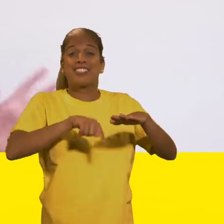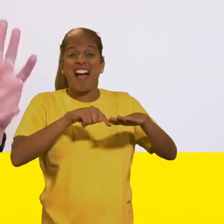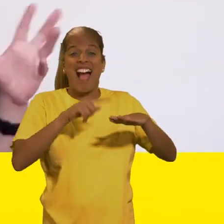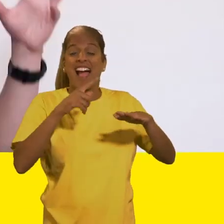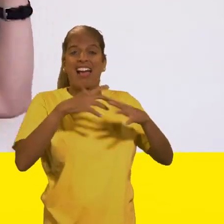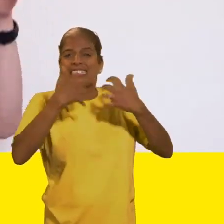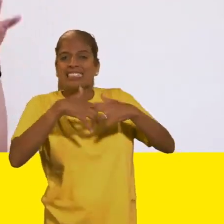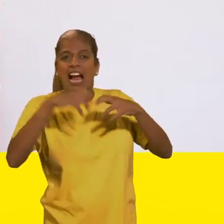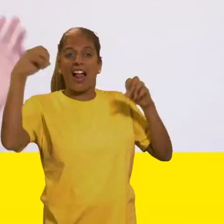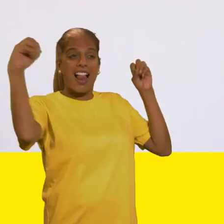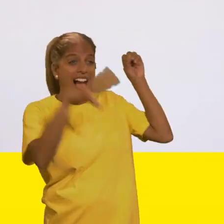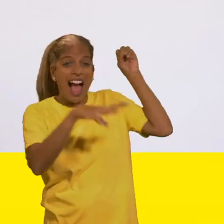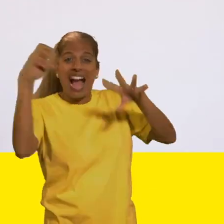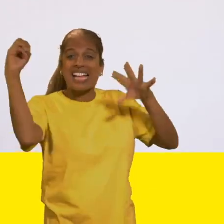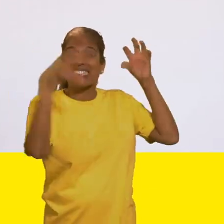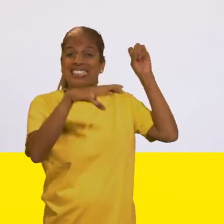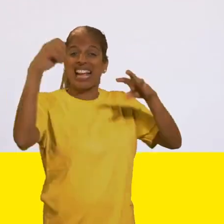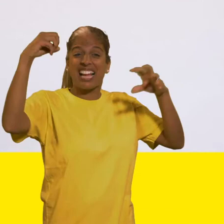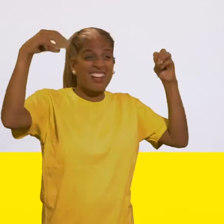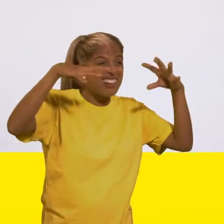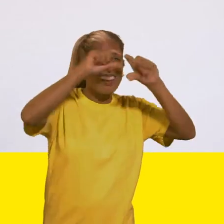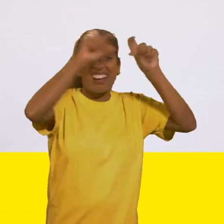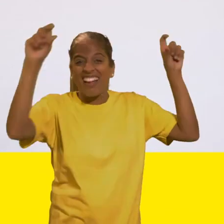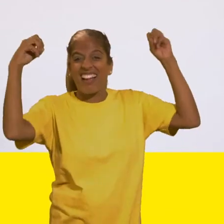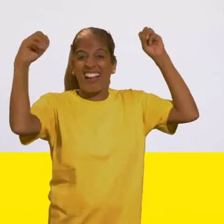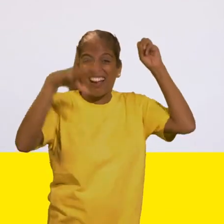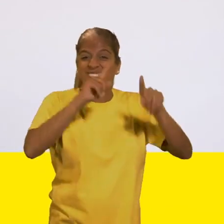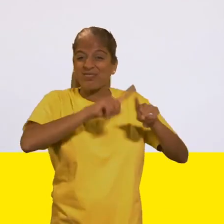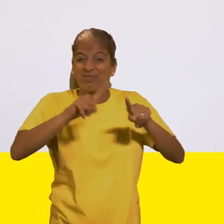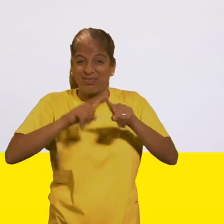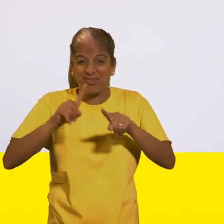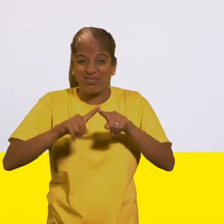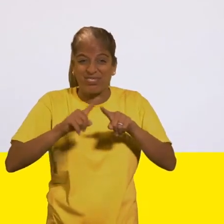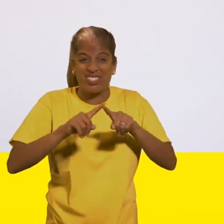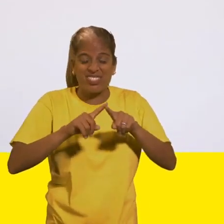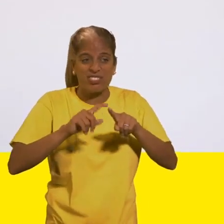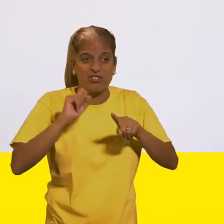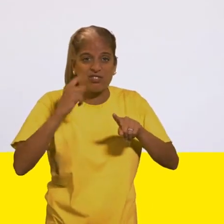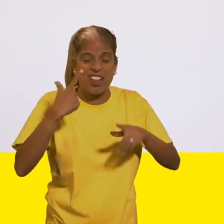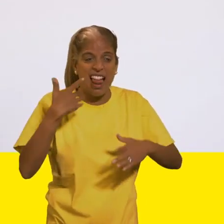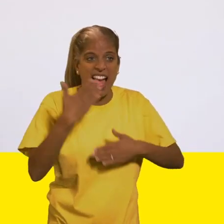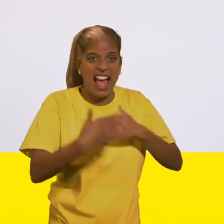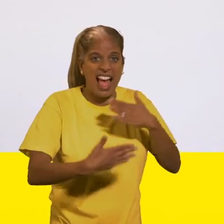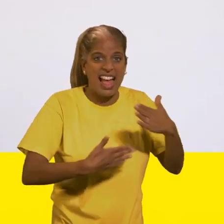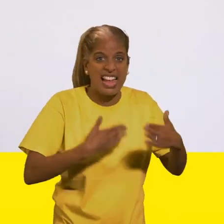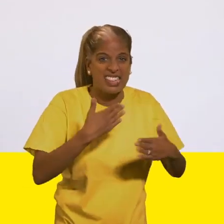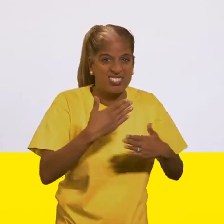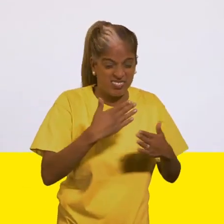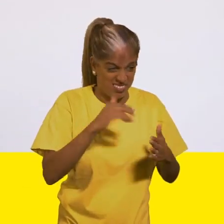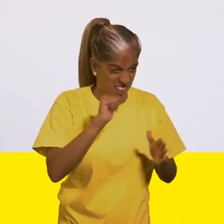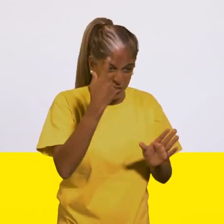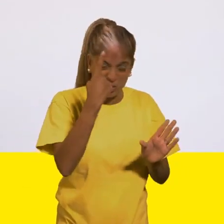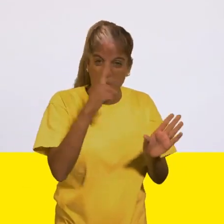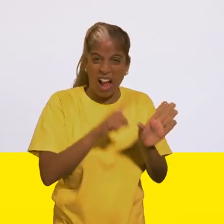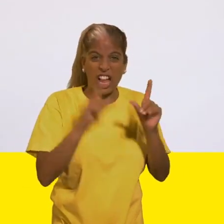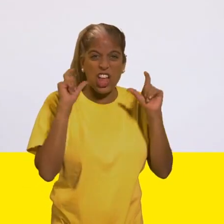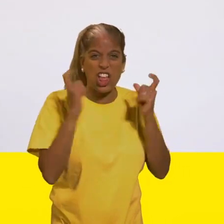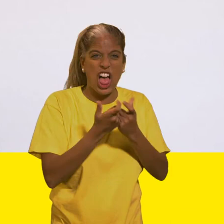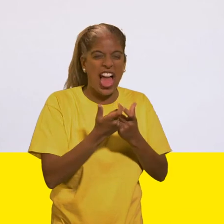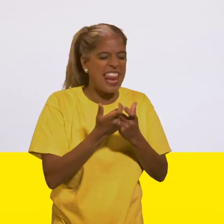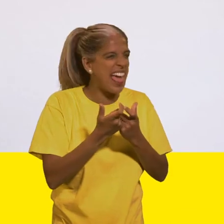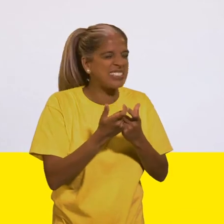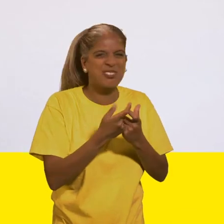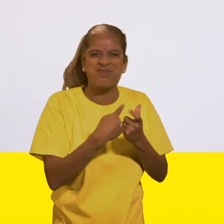and doing all the lighting rigs and theatre, things like that. As it turned out, it wasn't for me after a year